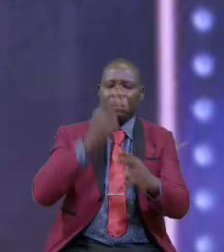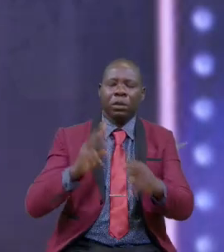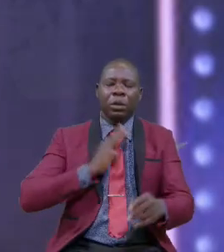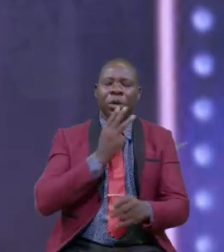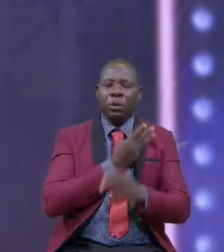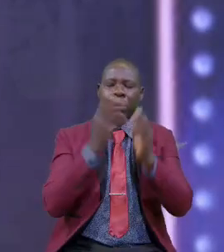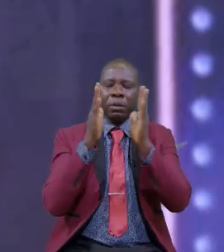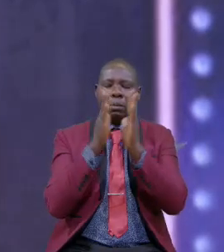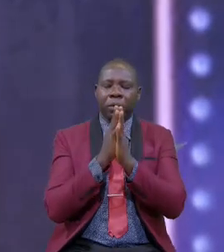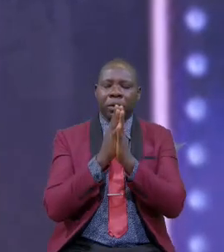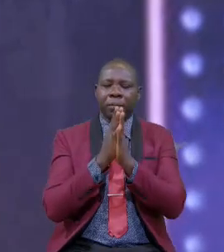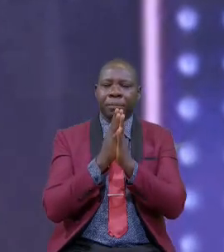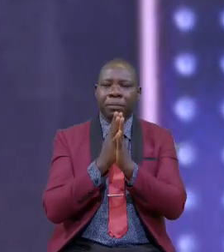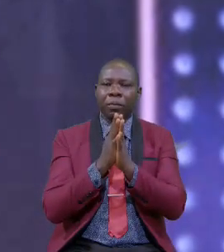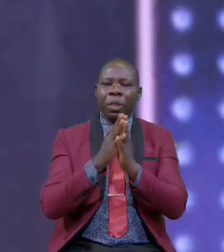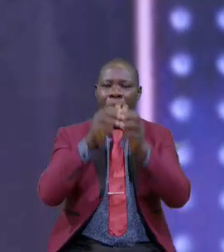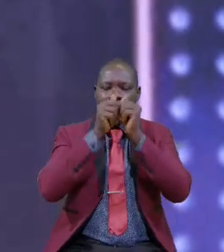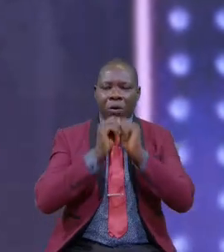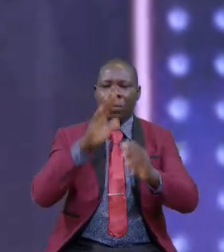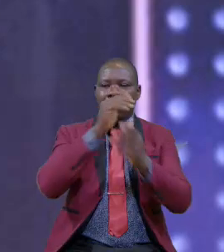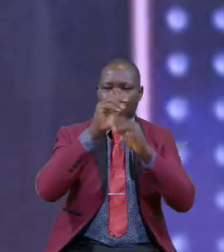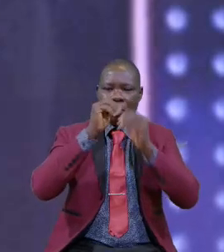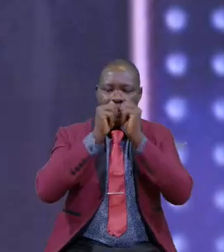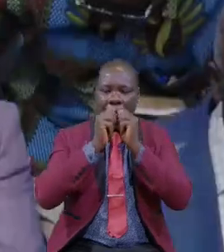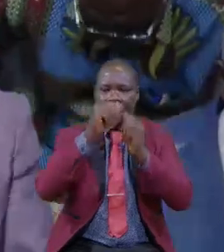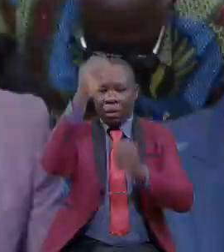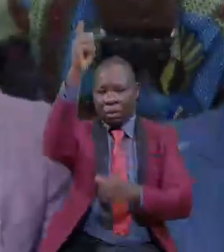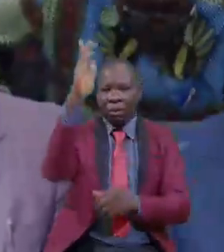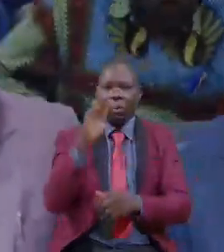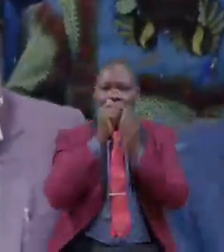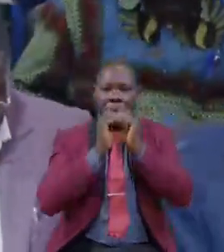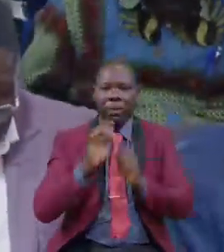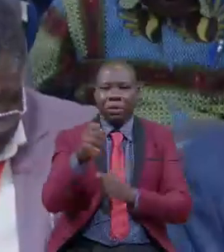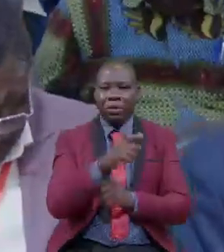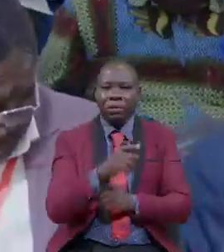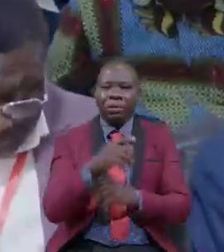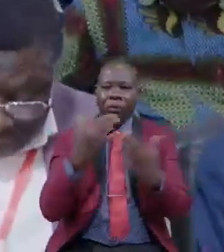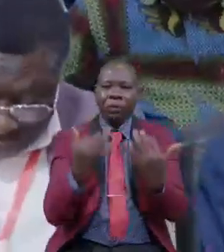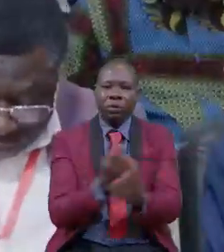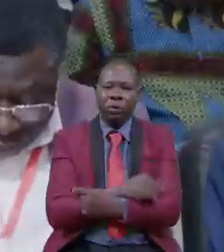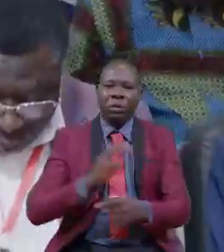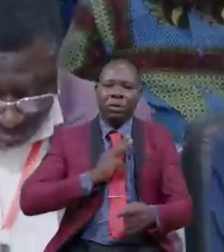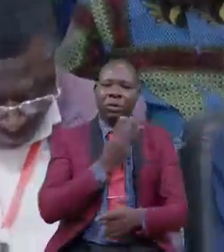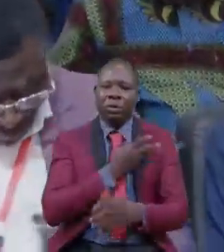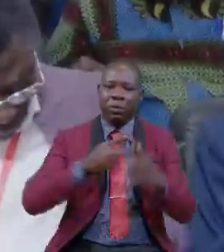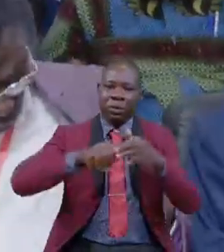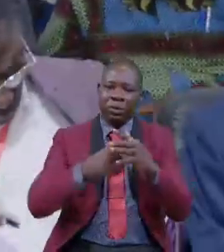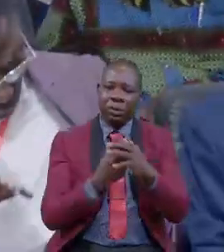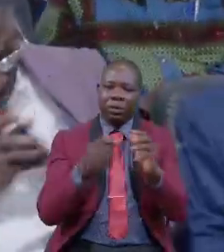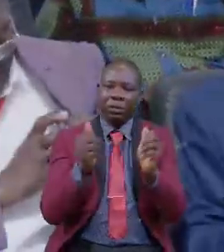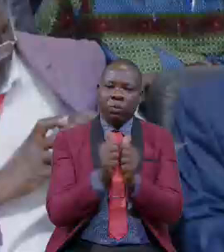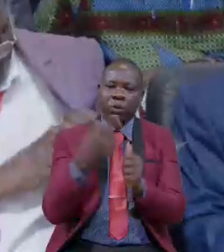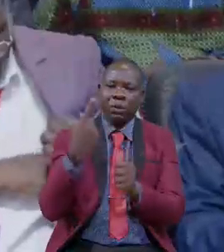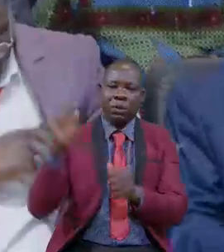Amen. God bless you. You can sit down. God has blessed you already. Today we're starting with the grace of God. As we